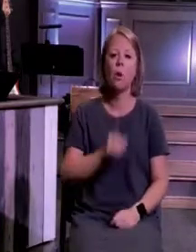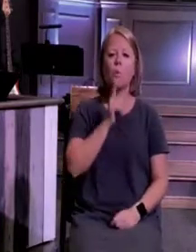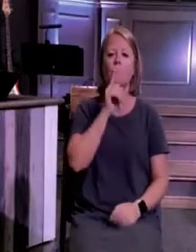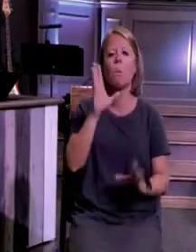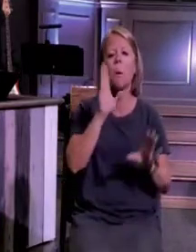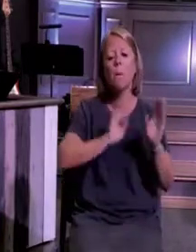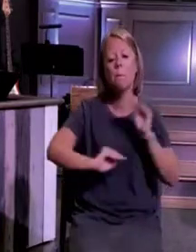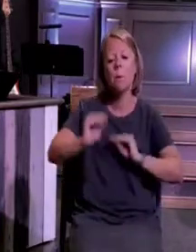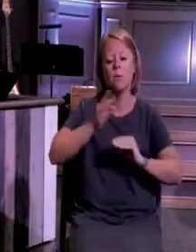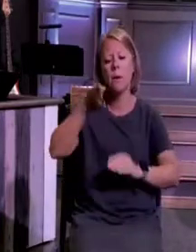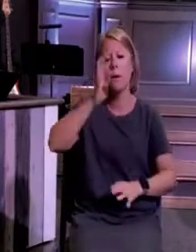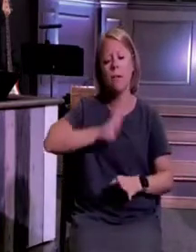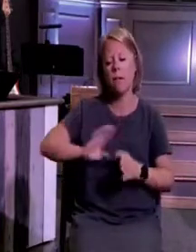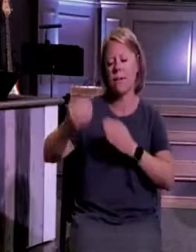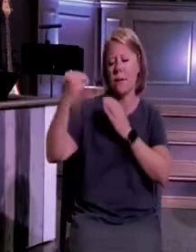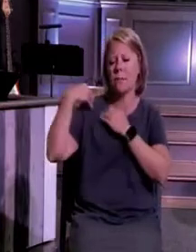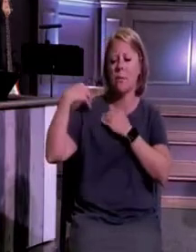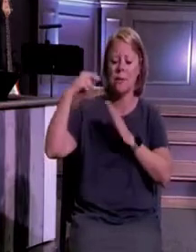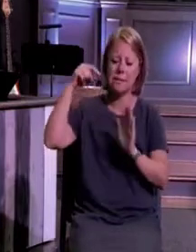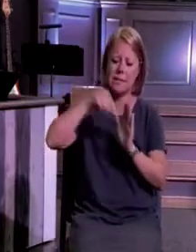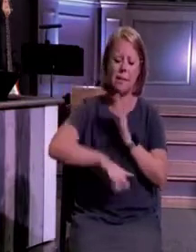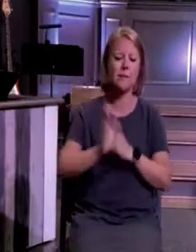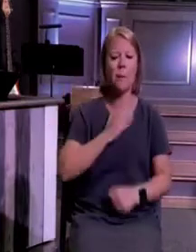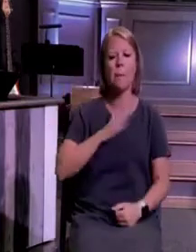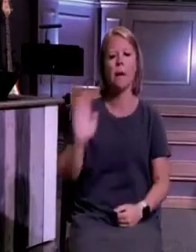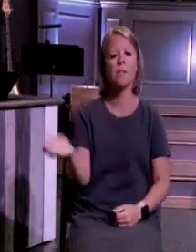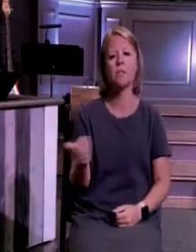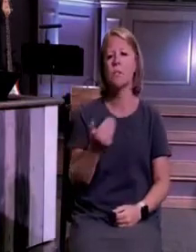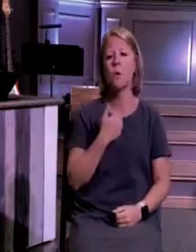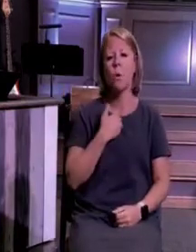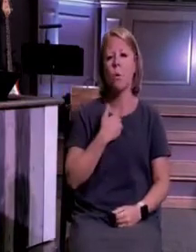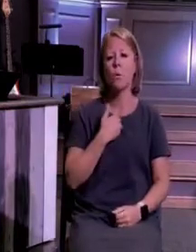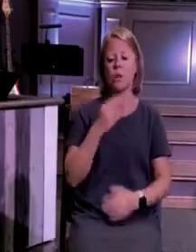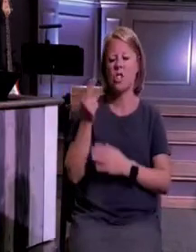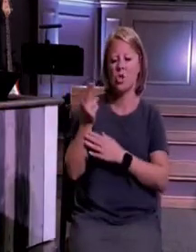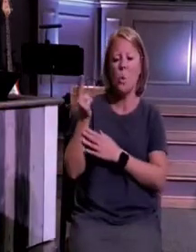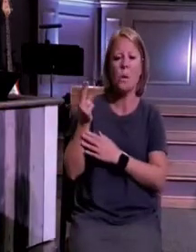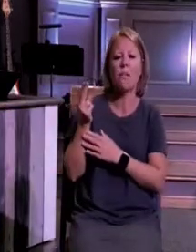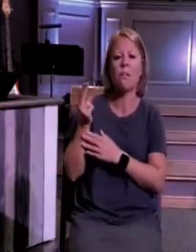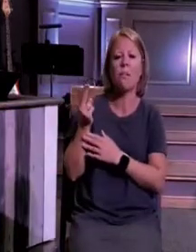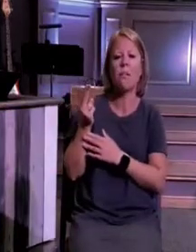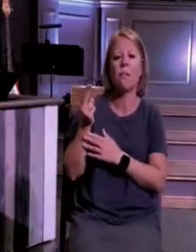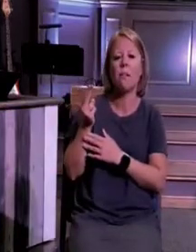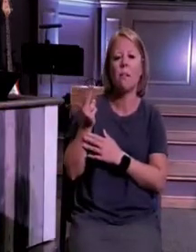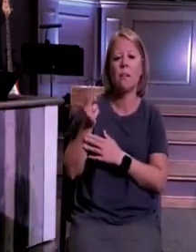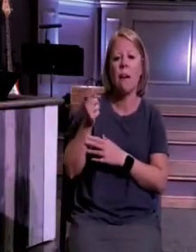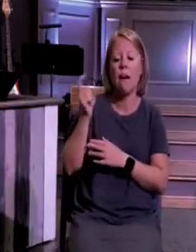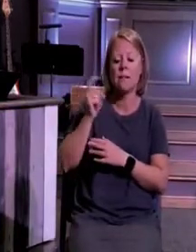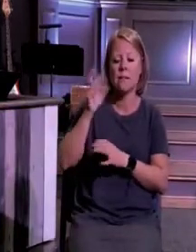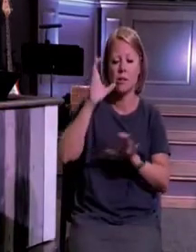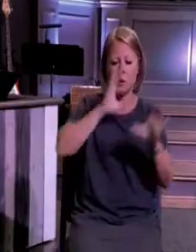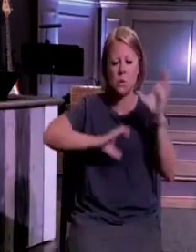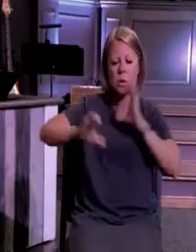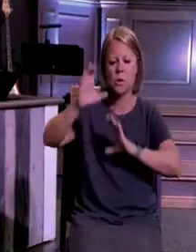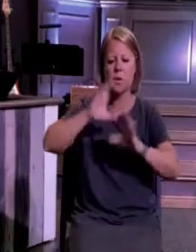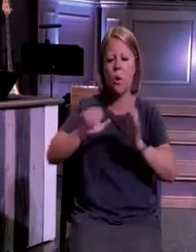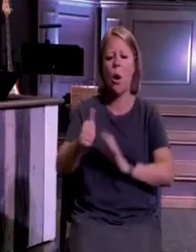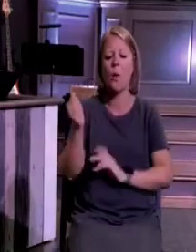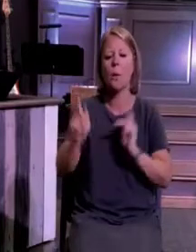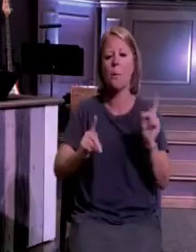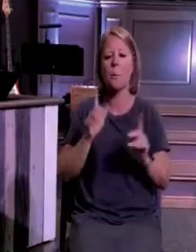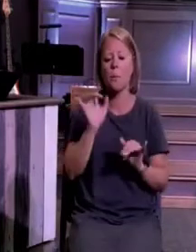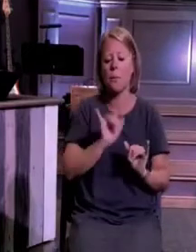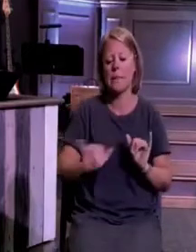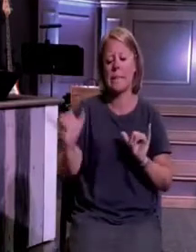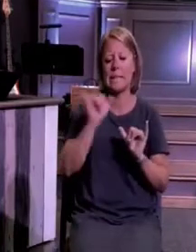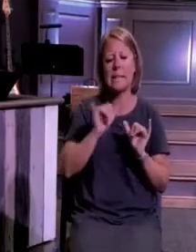had burdened me to the very depths of my soul historically, to the degree to search out kindred spirits around the